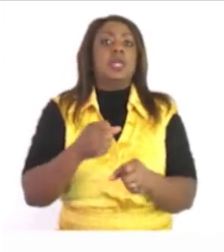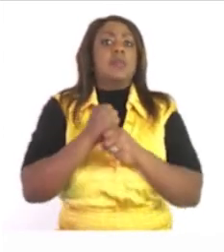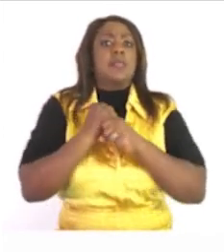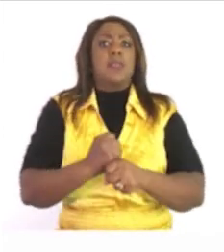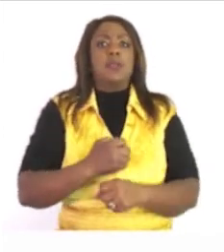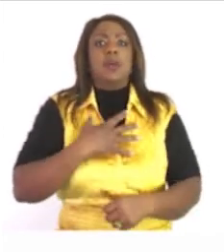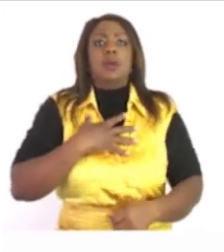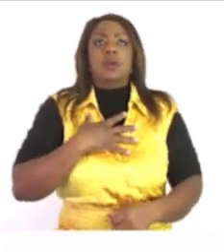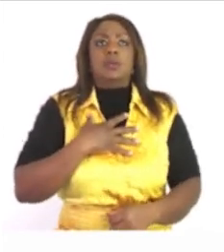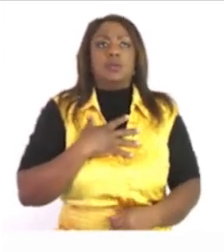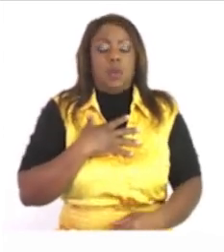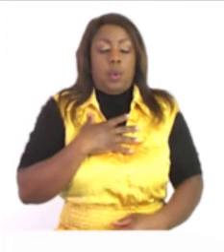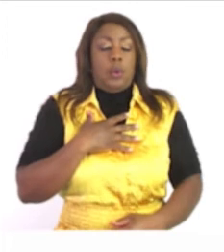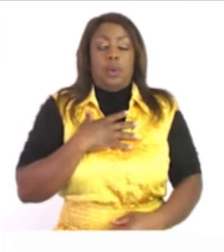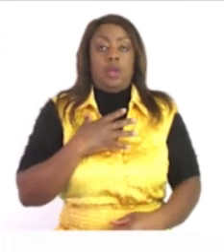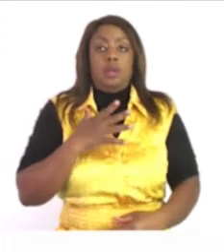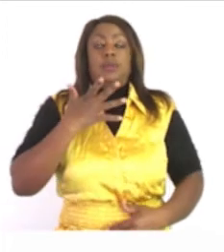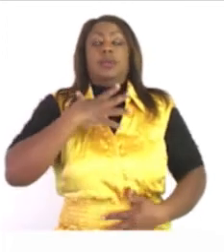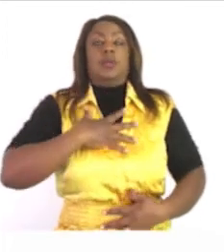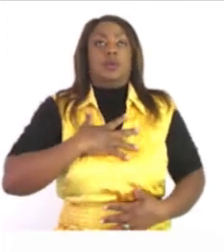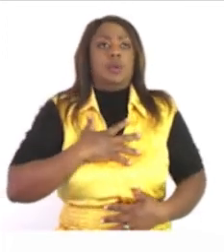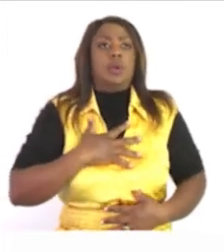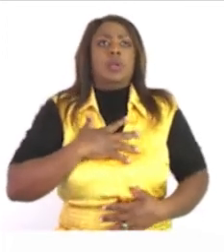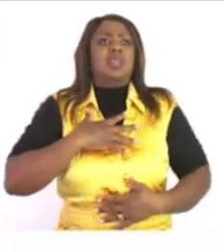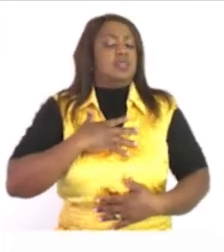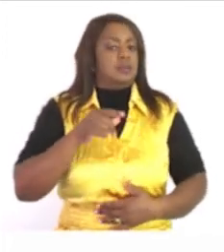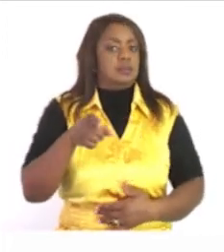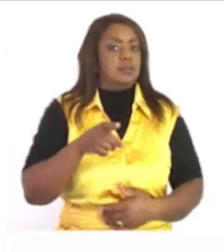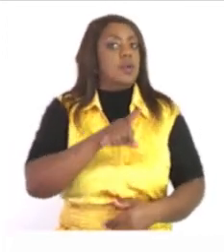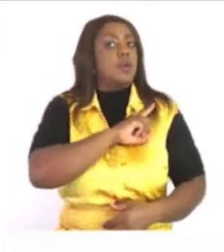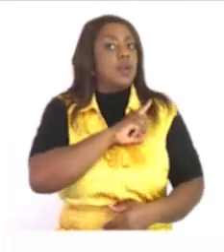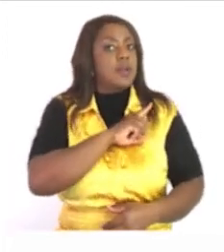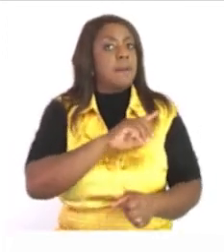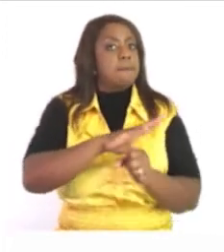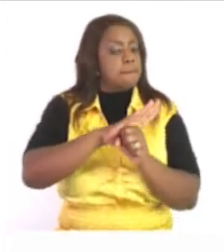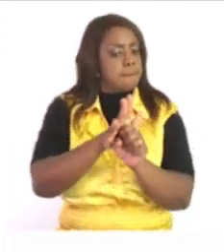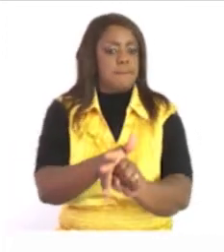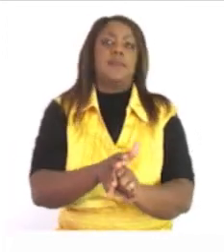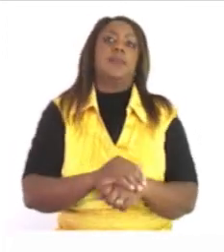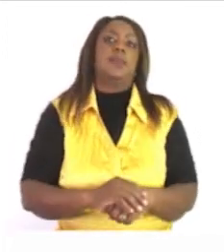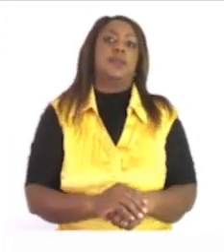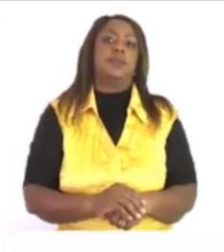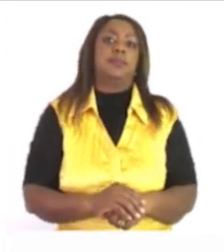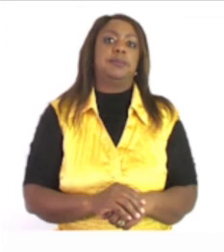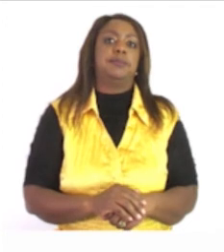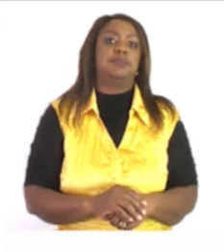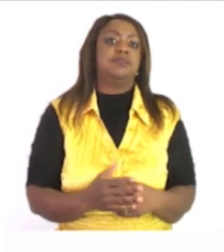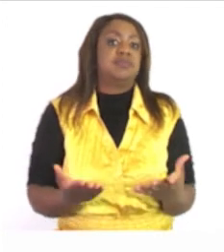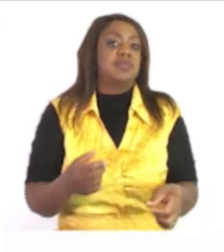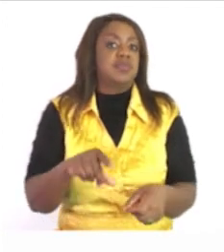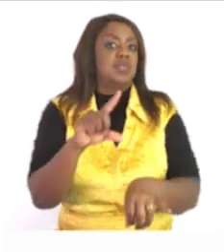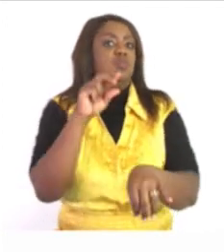breathing, some of the people that have asthma will experience this a lot. So sometimes you're not sure if it's an asthma attack or if it is COVID-19, but it